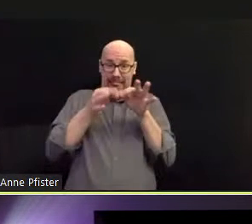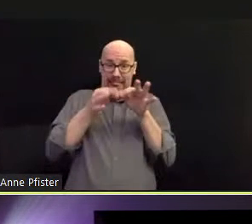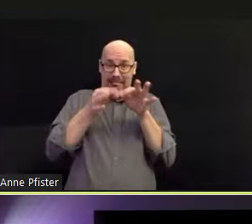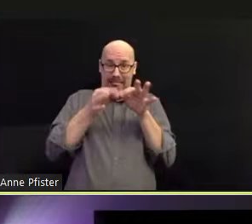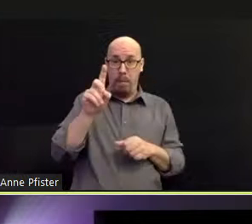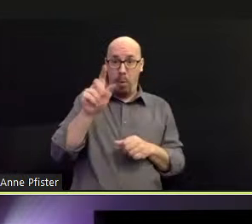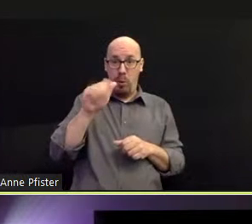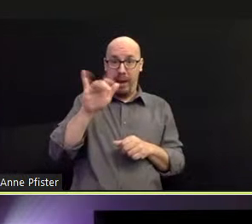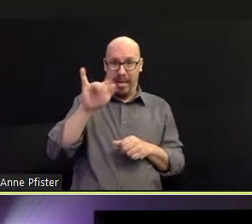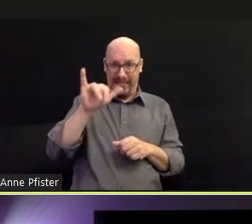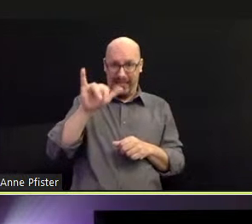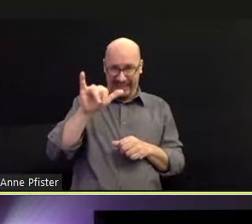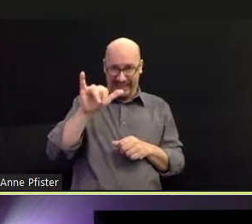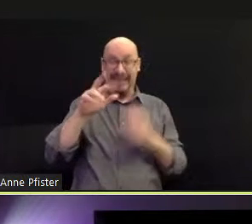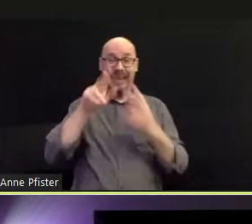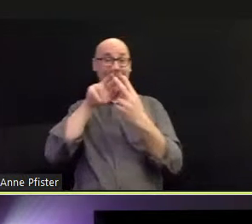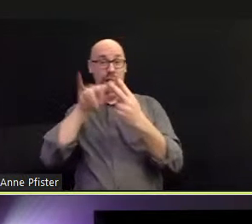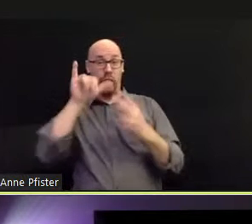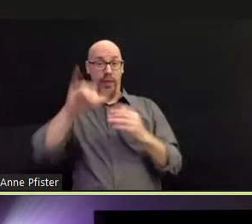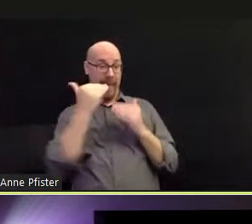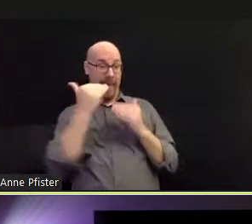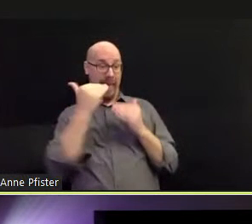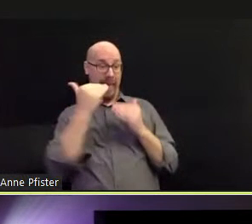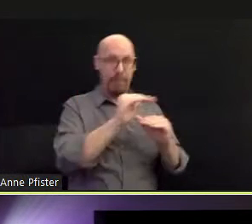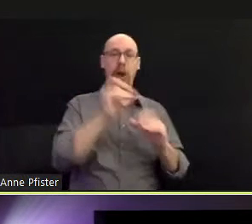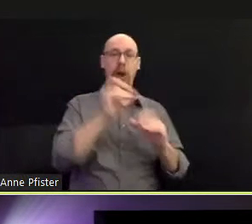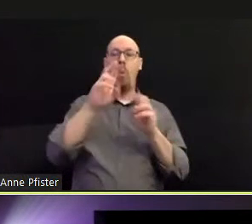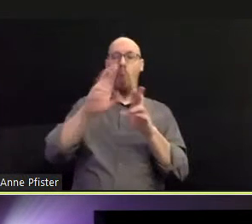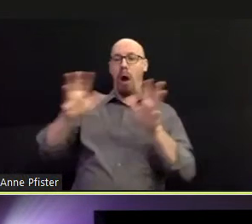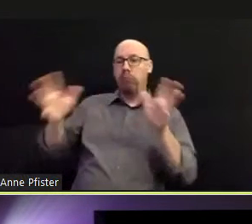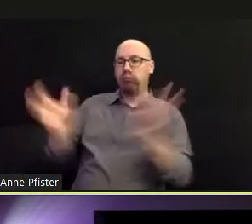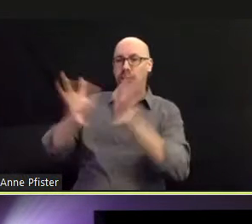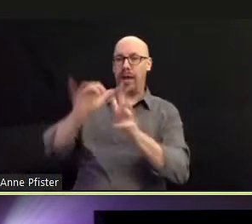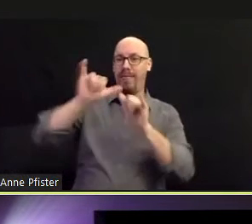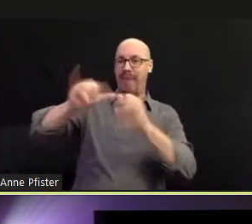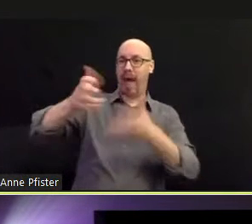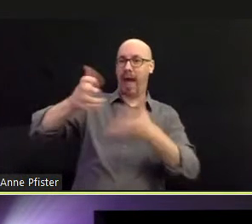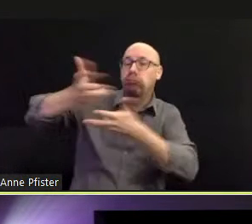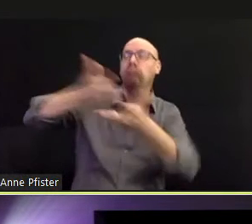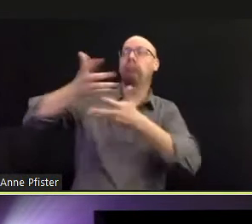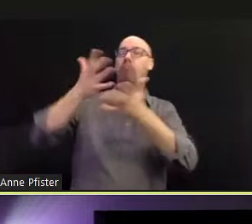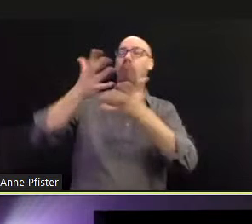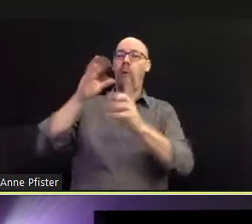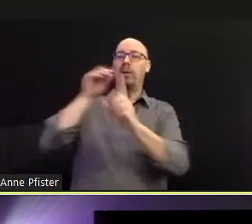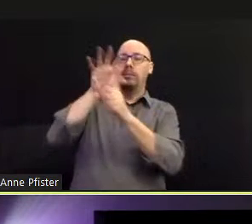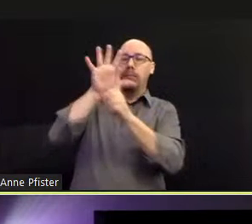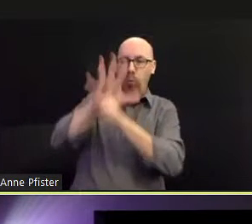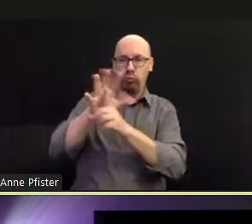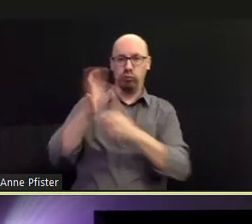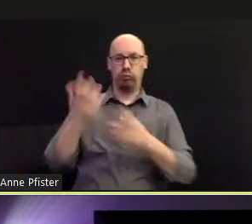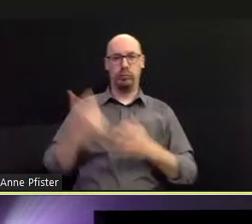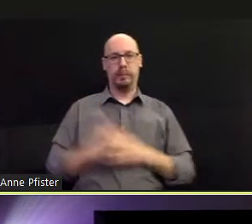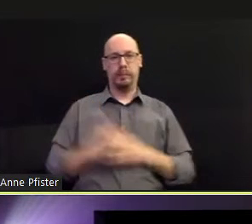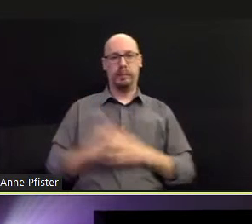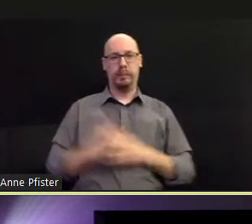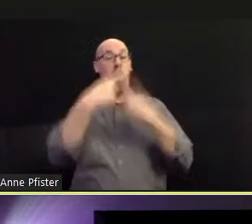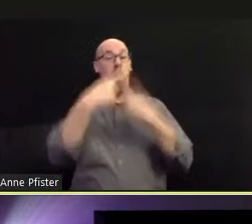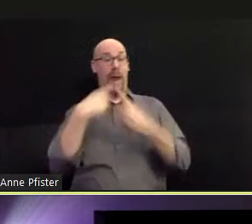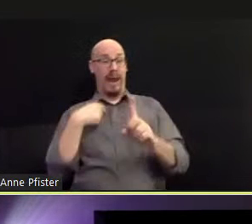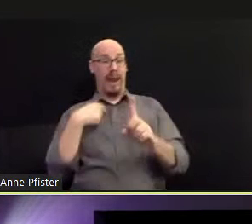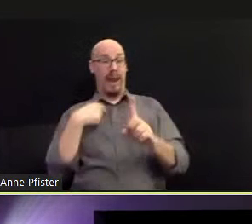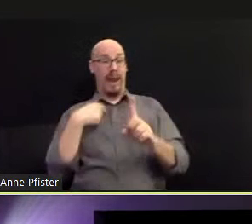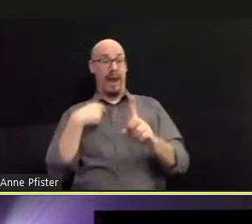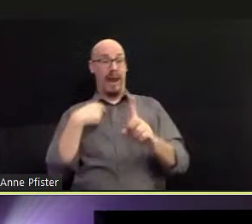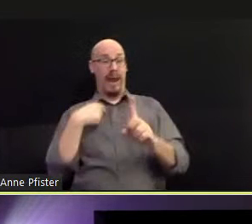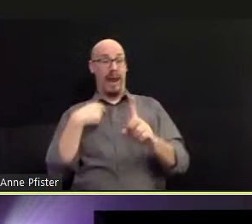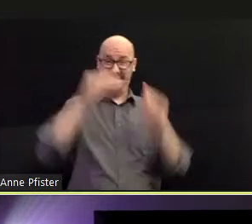which either limited or facilitated interactivity and language exposure. When I asked Fabus to elaborate